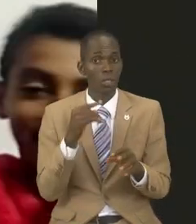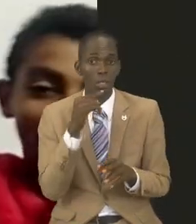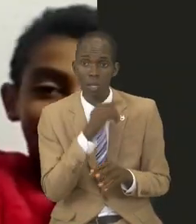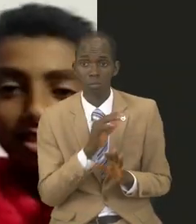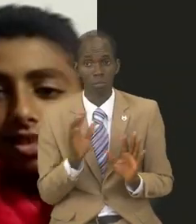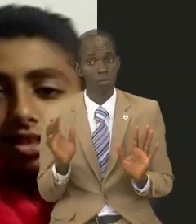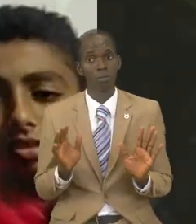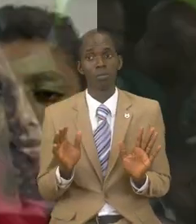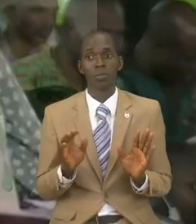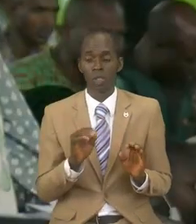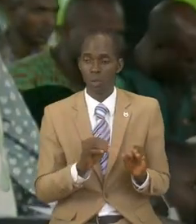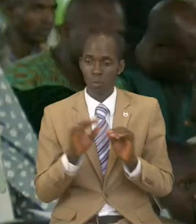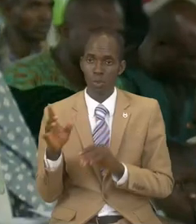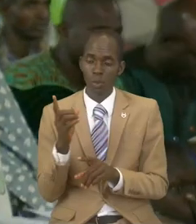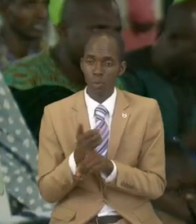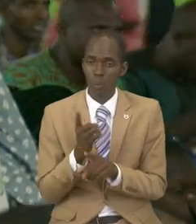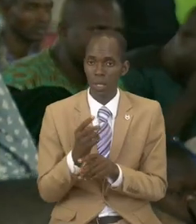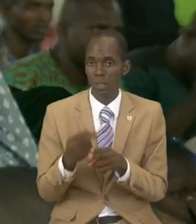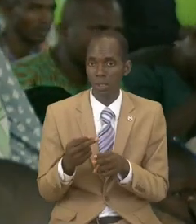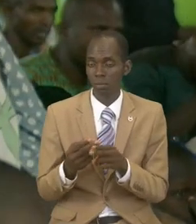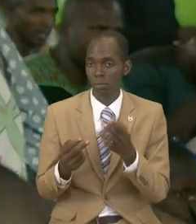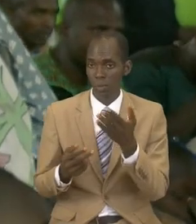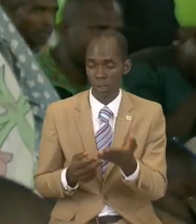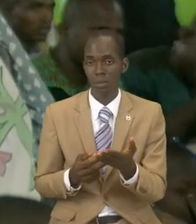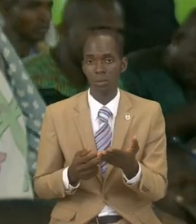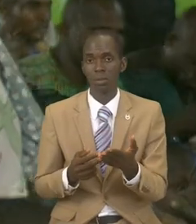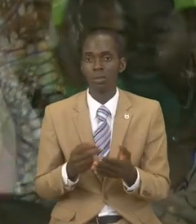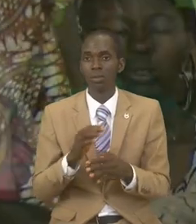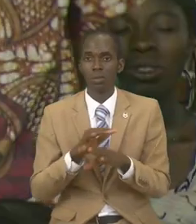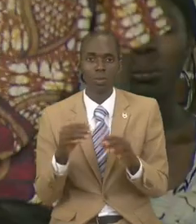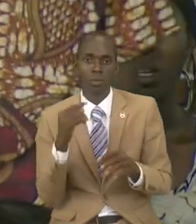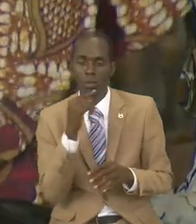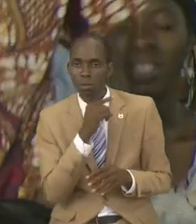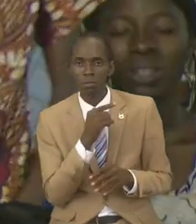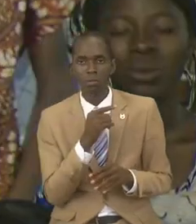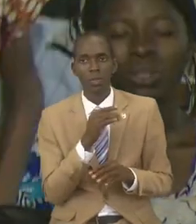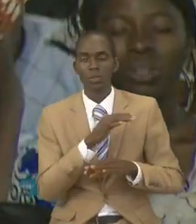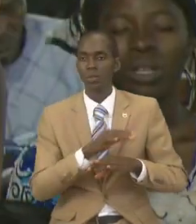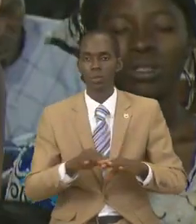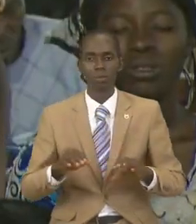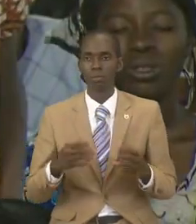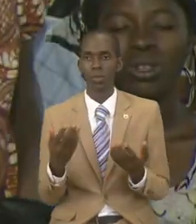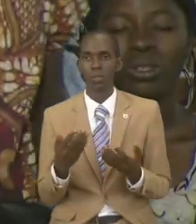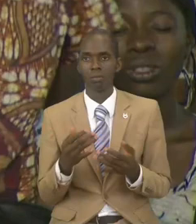and attend to those who are standing up. Collect their details.